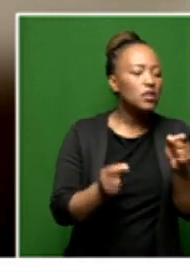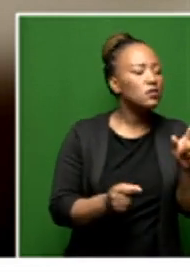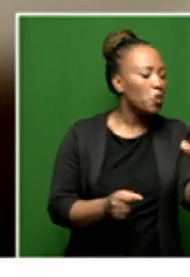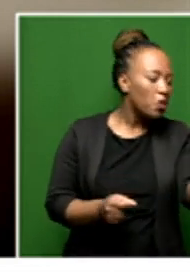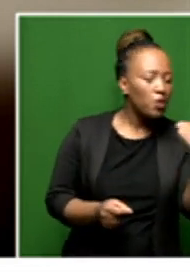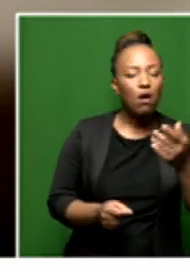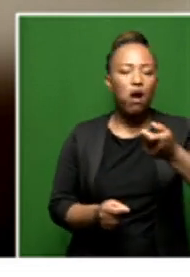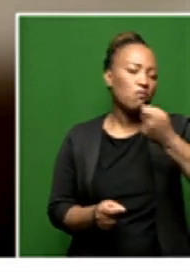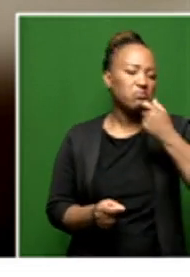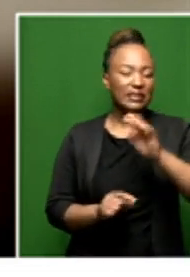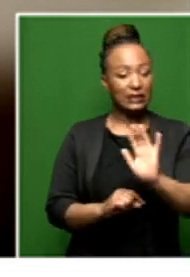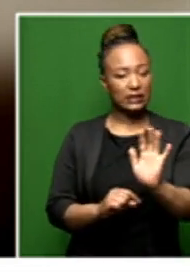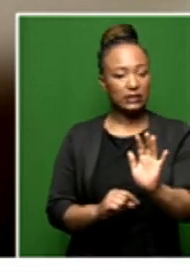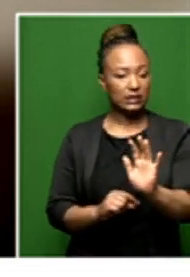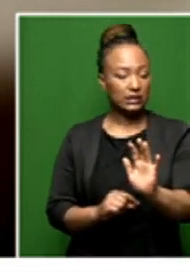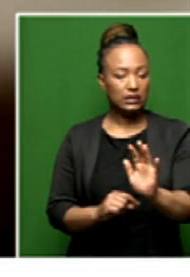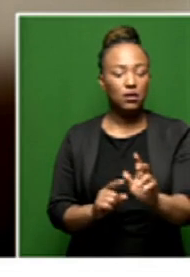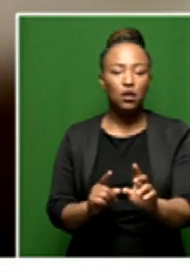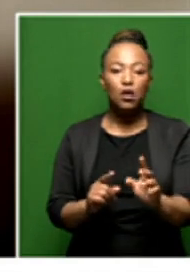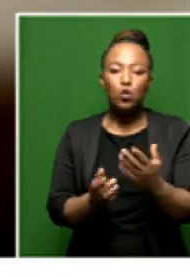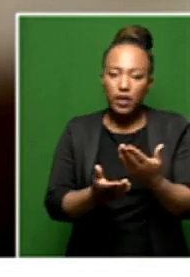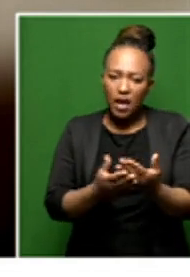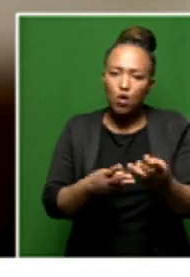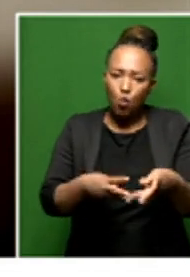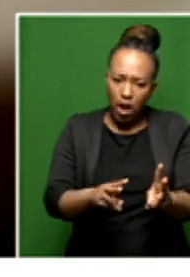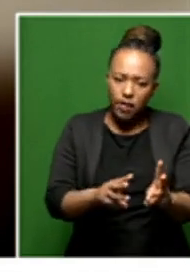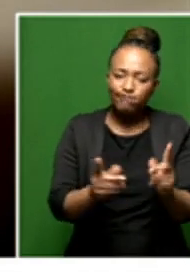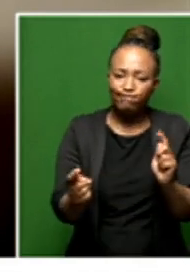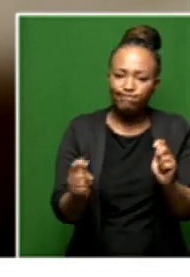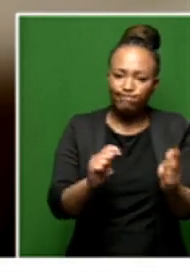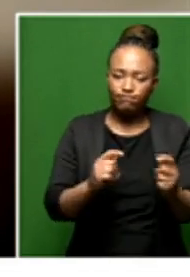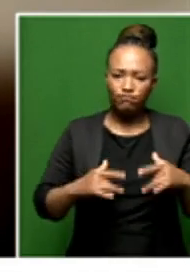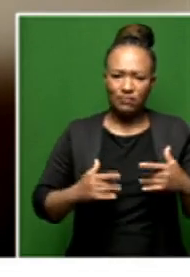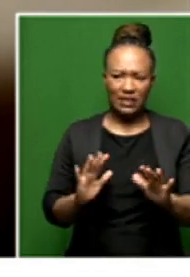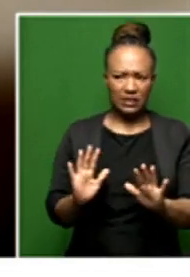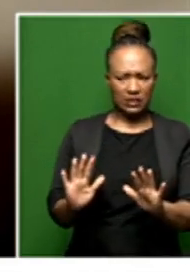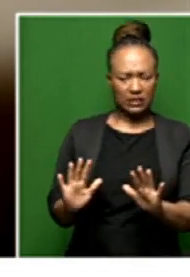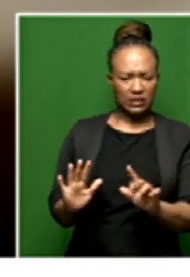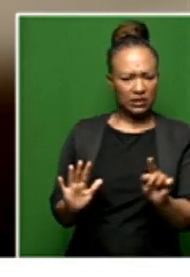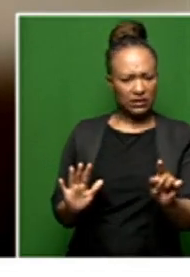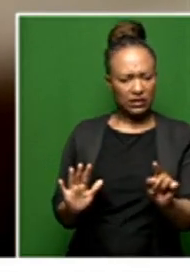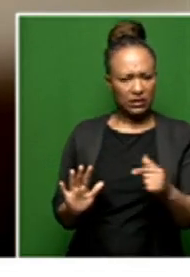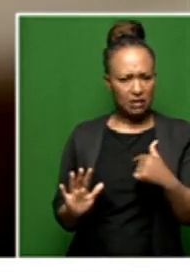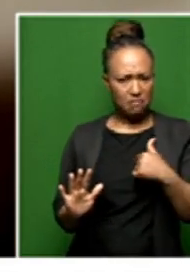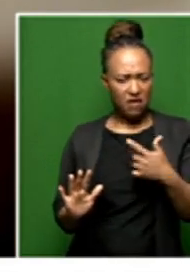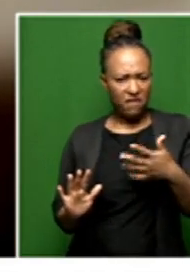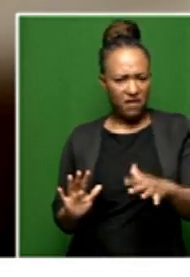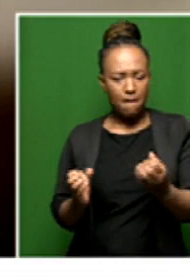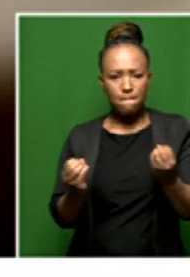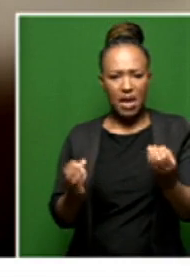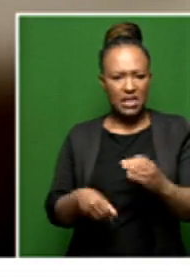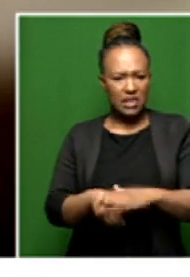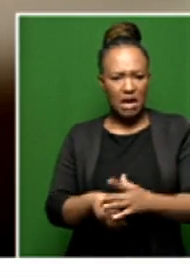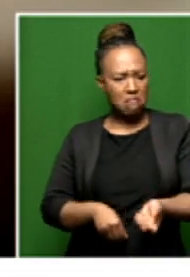I think each of us can really make a difference by just thinking about, wait a minute, this is something that I've taken so many times